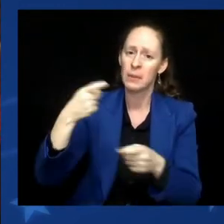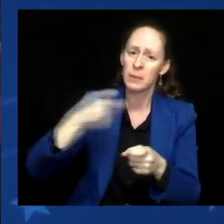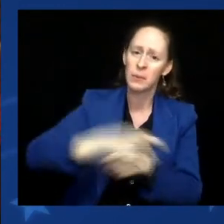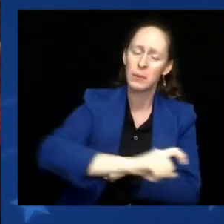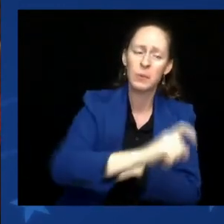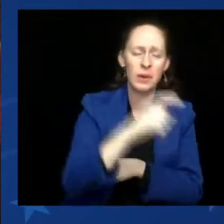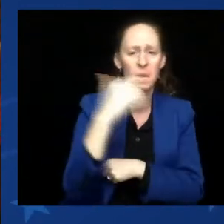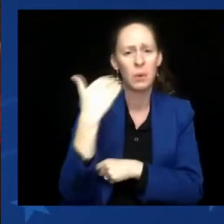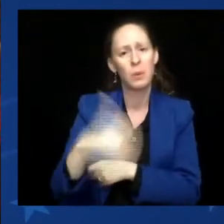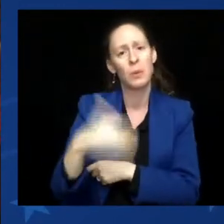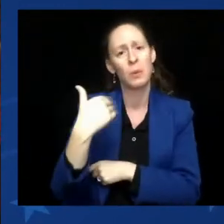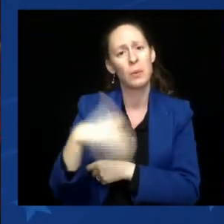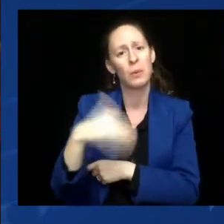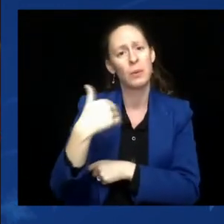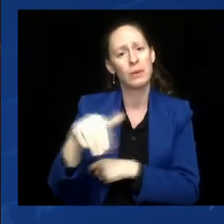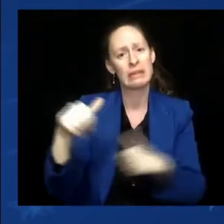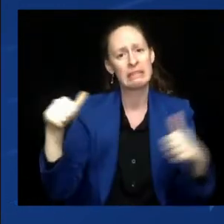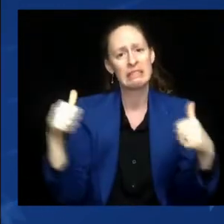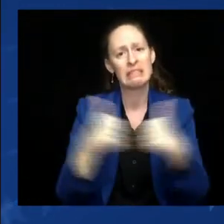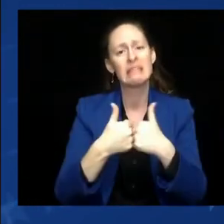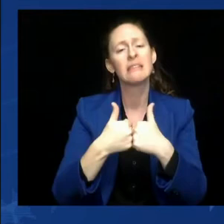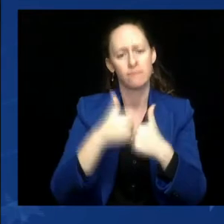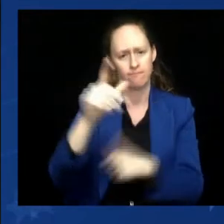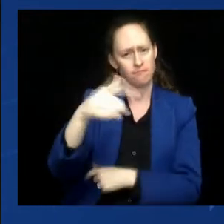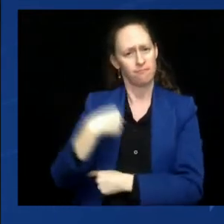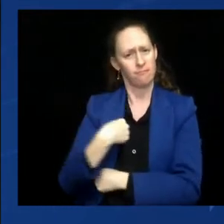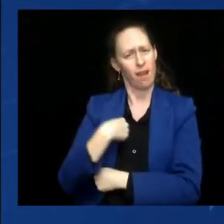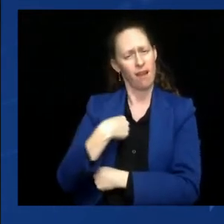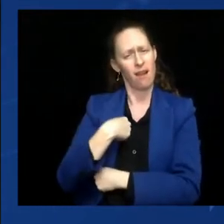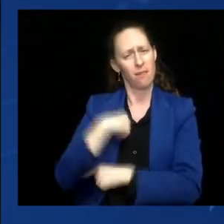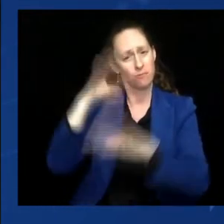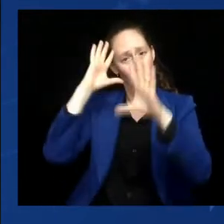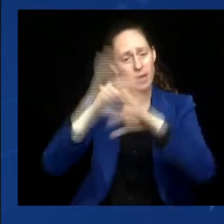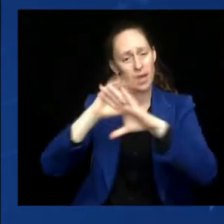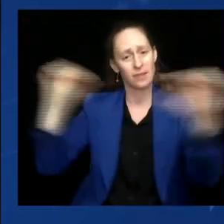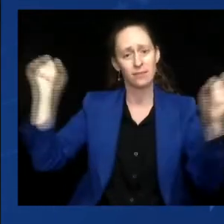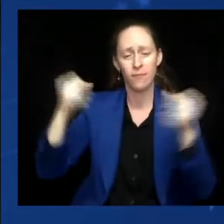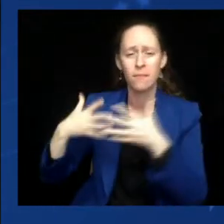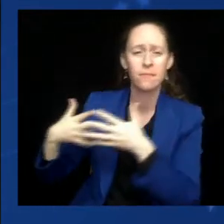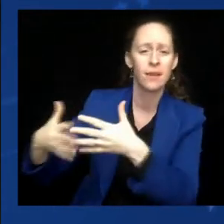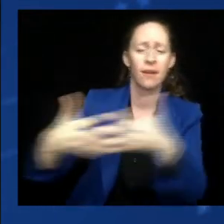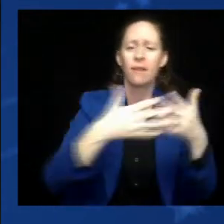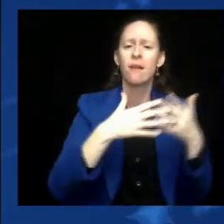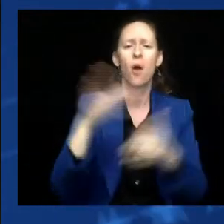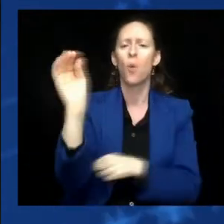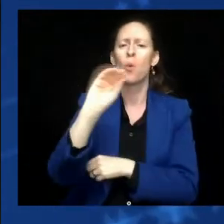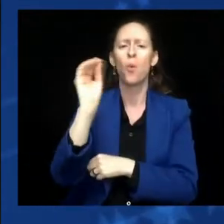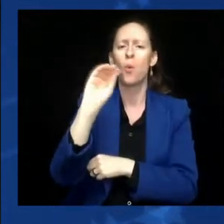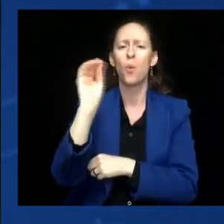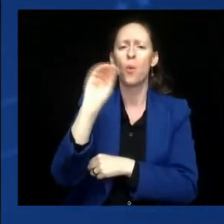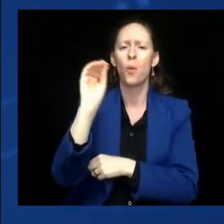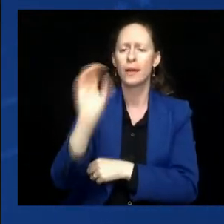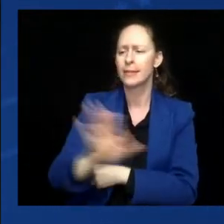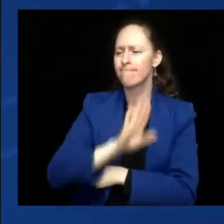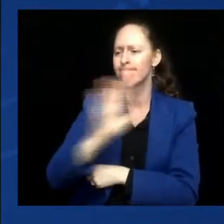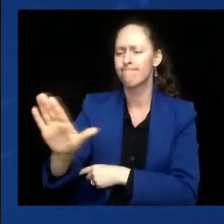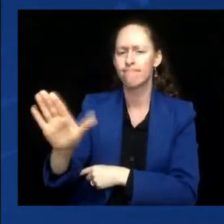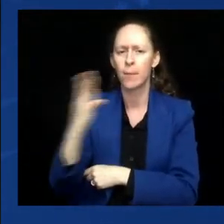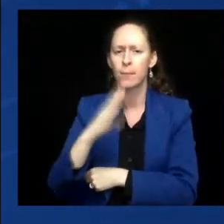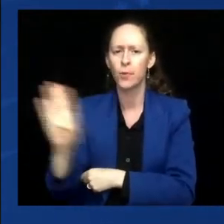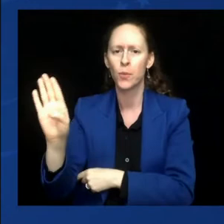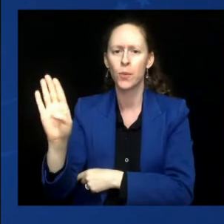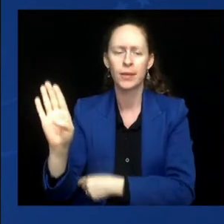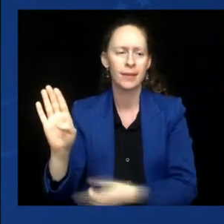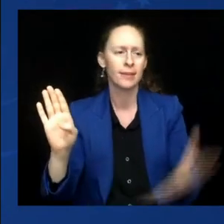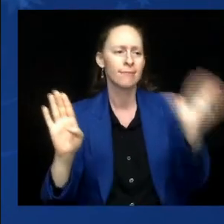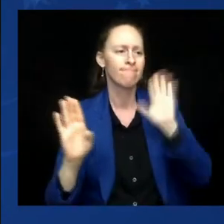blue America, but of all America. And I believe it's my duty to level with you,